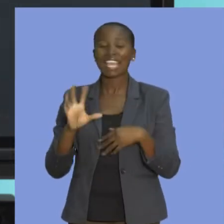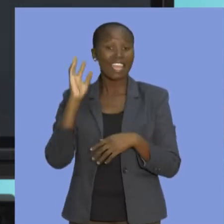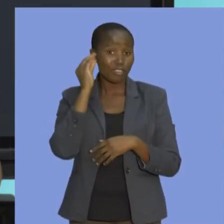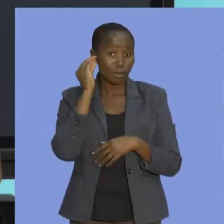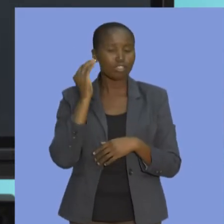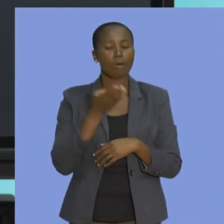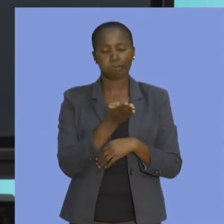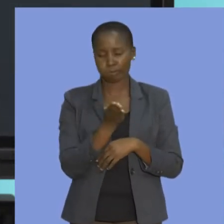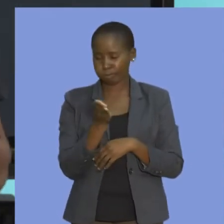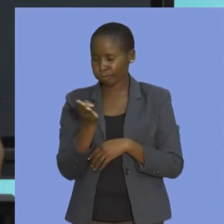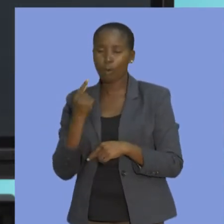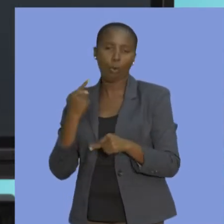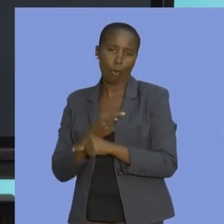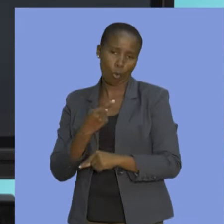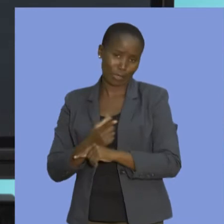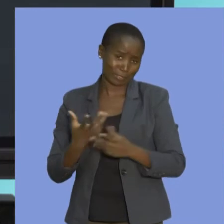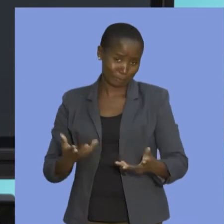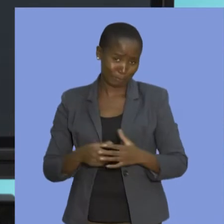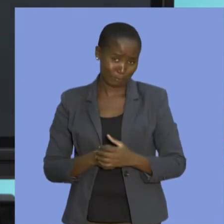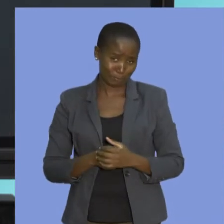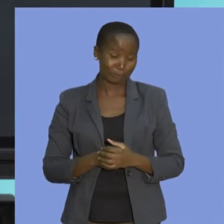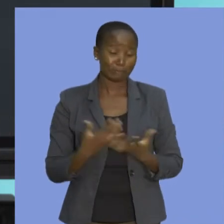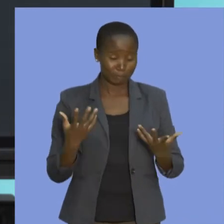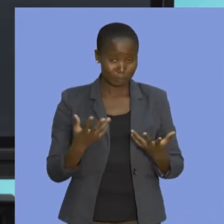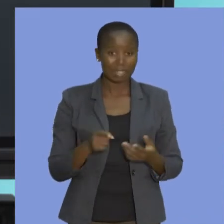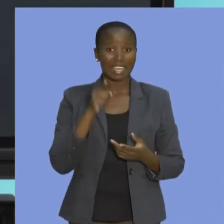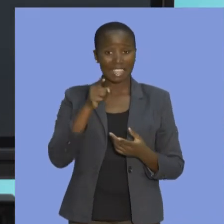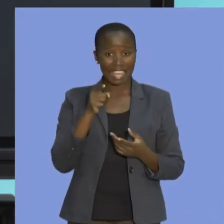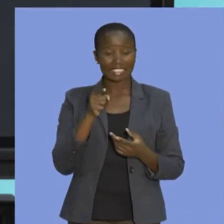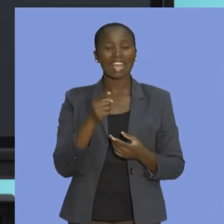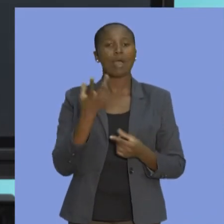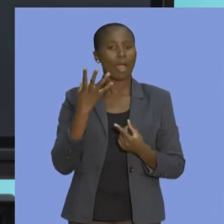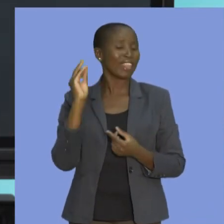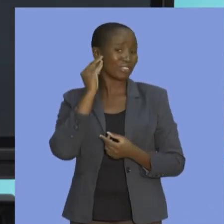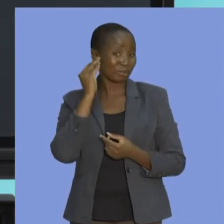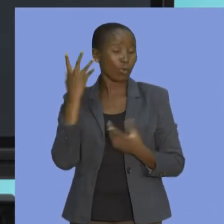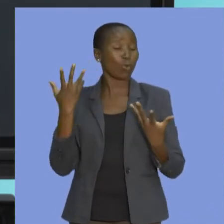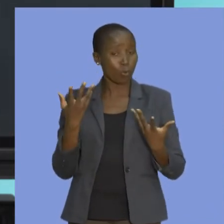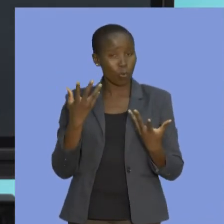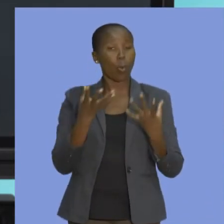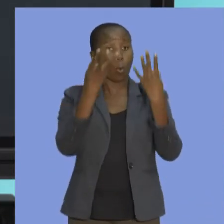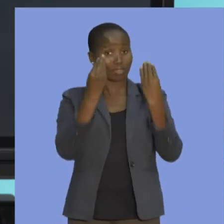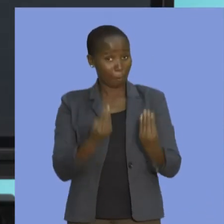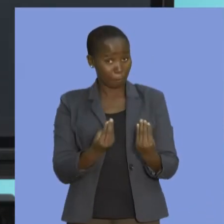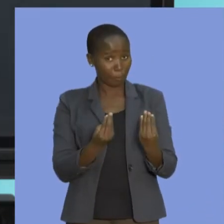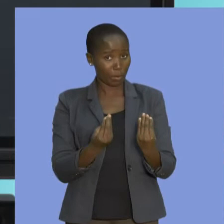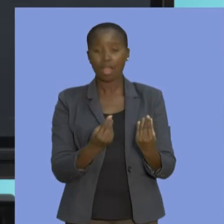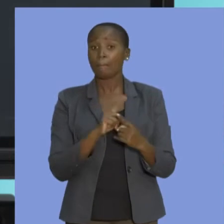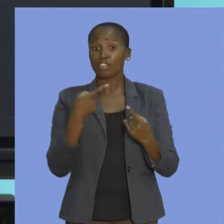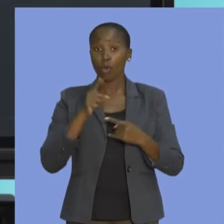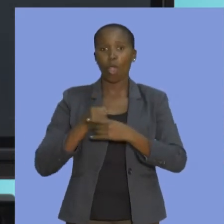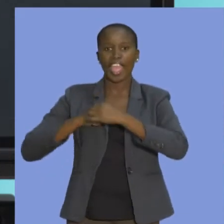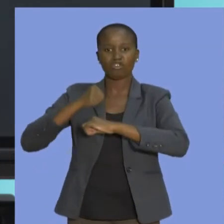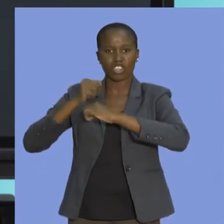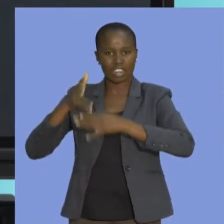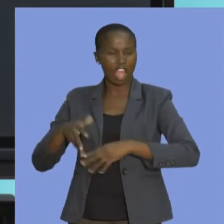And this is the world of data and statistics. It doesn't matter. Data is not for engineers, for